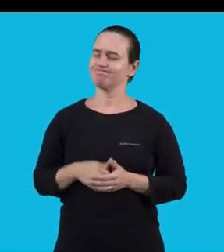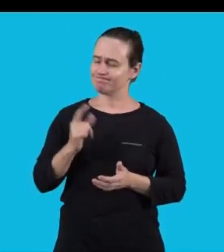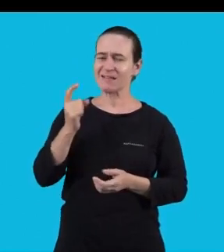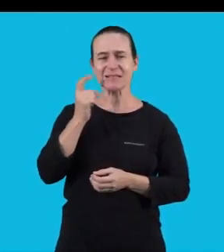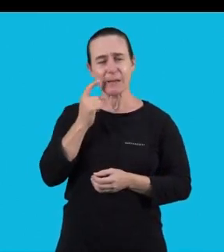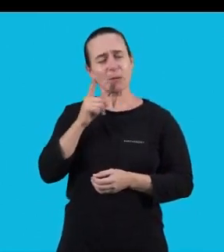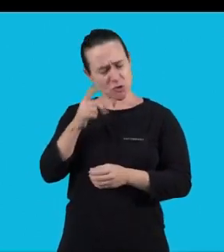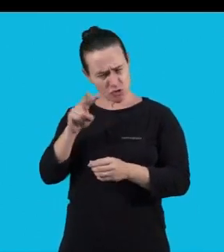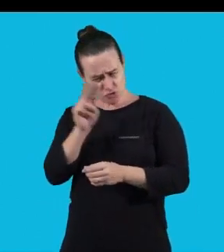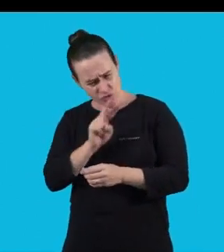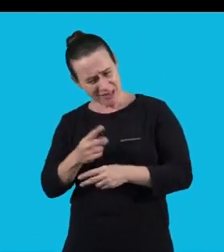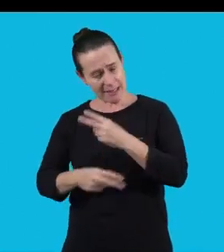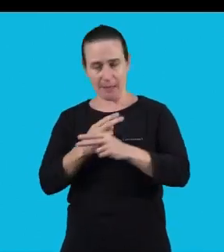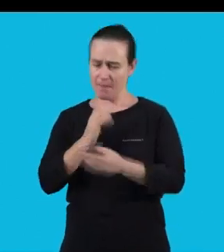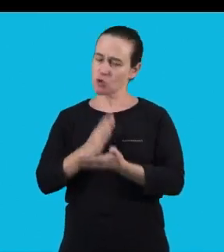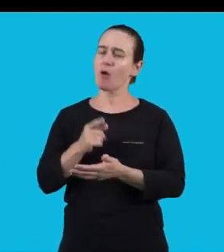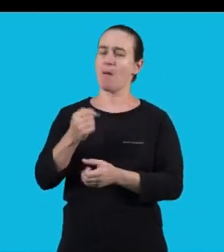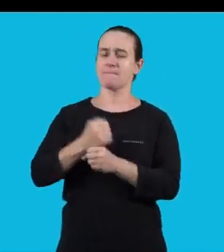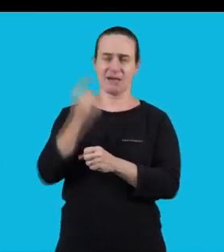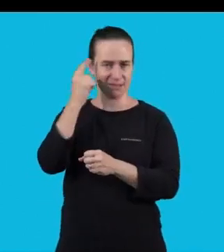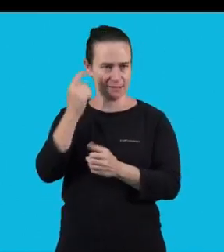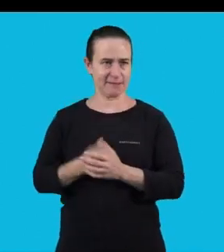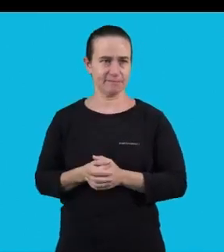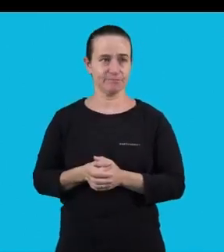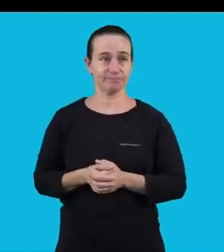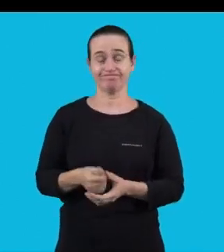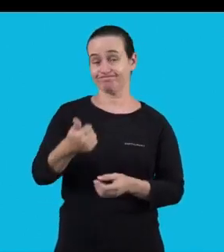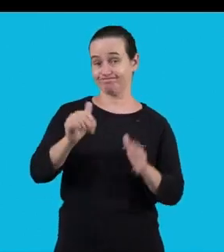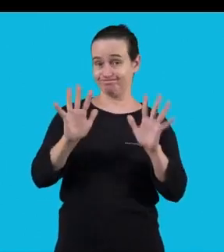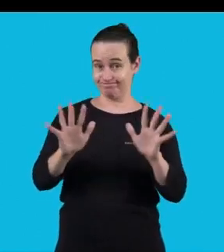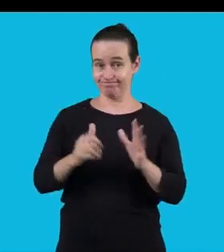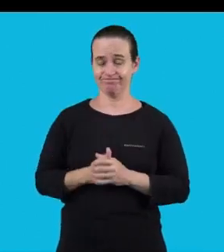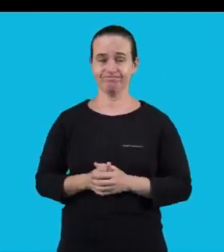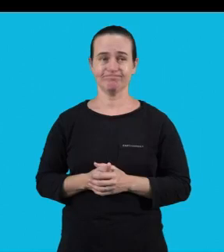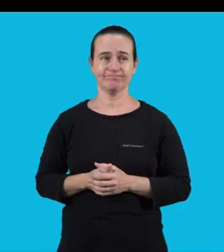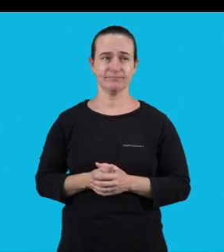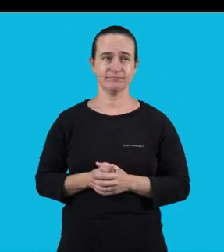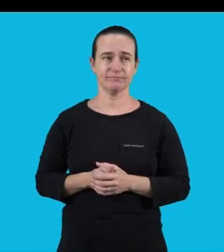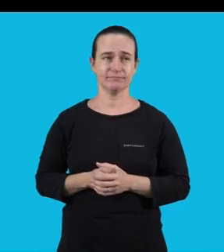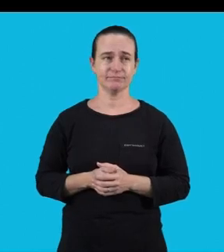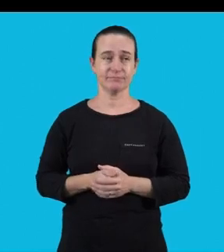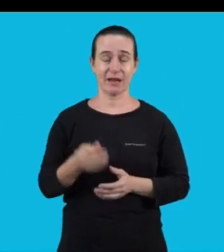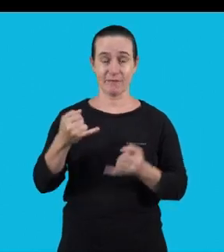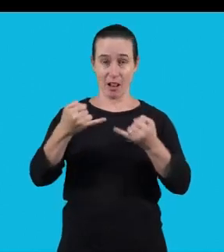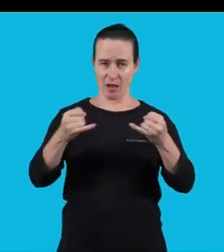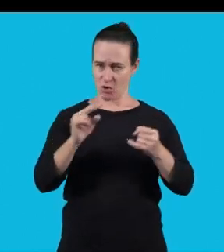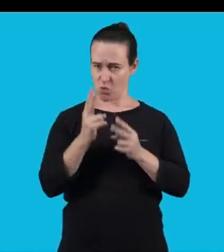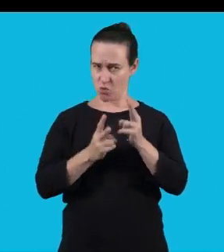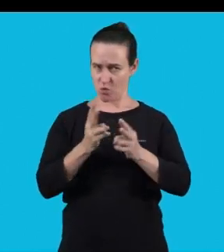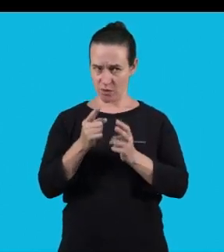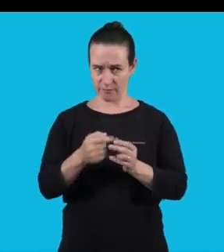your answer makes sense before you move on. Then we're going to question 5.10, refer to line